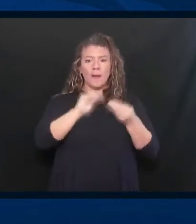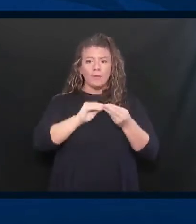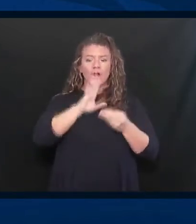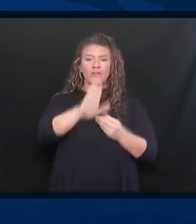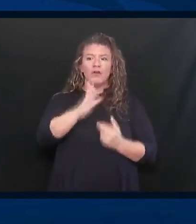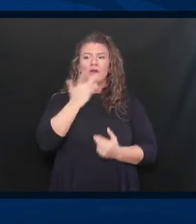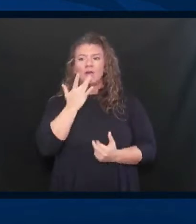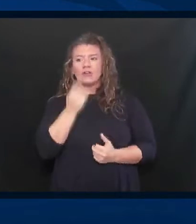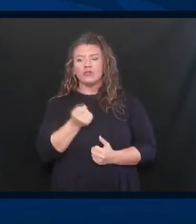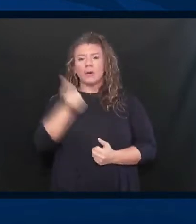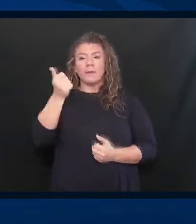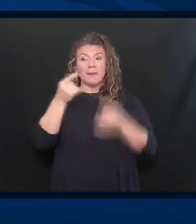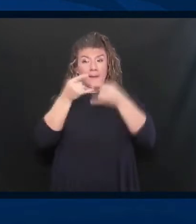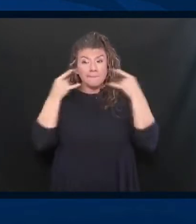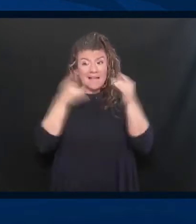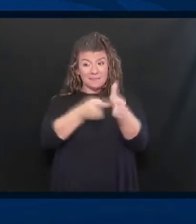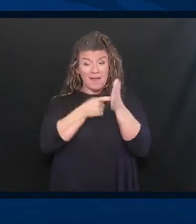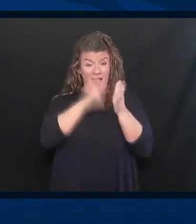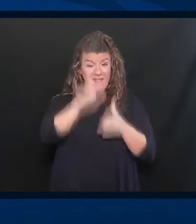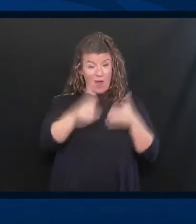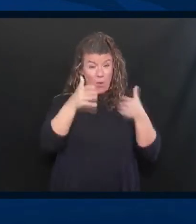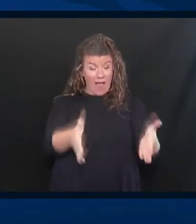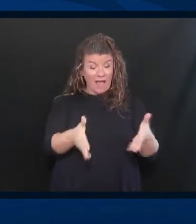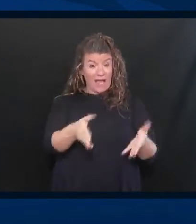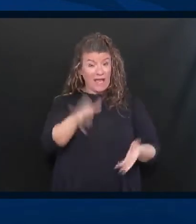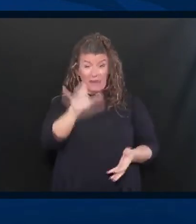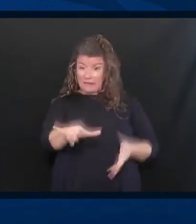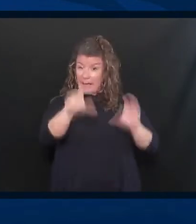the mask mandate that way. Is it possible to do that?